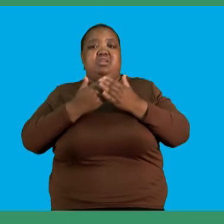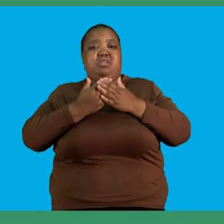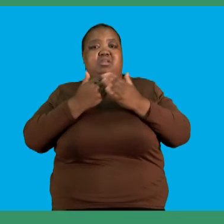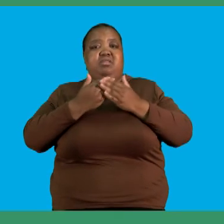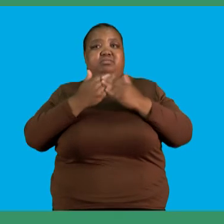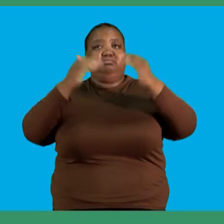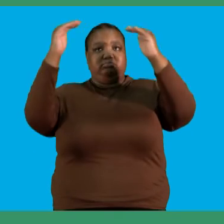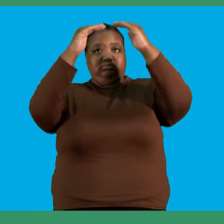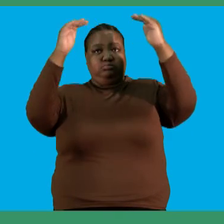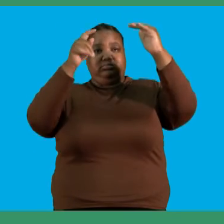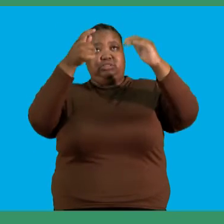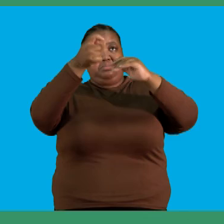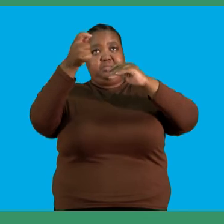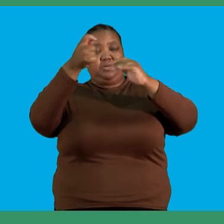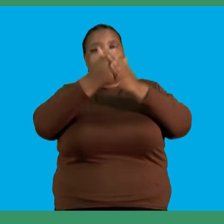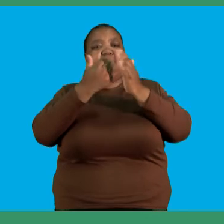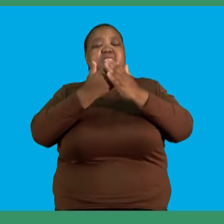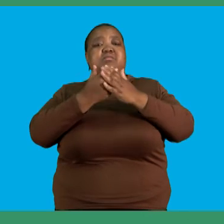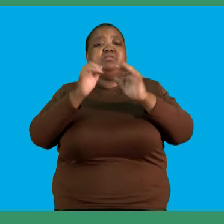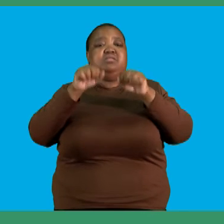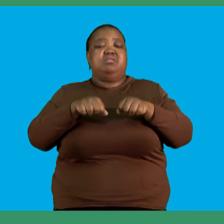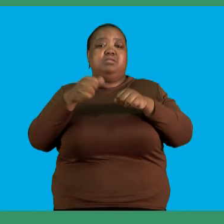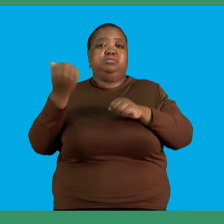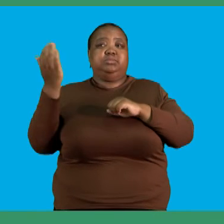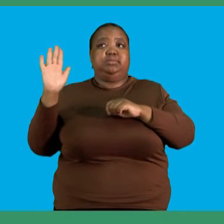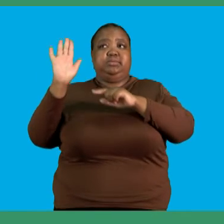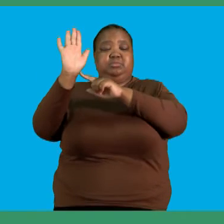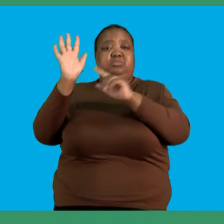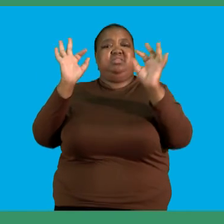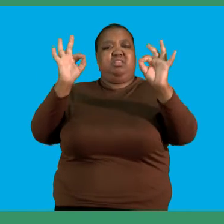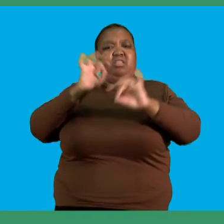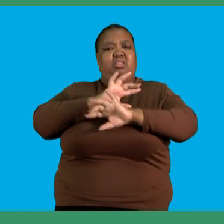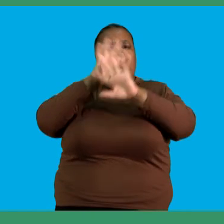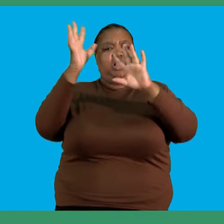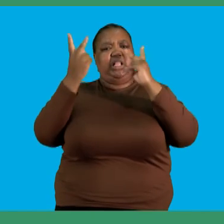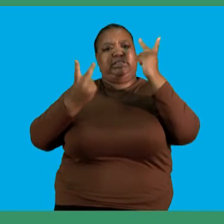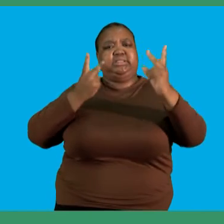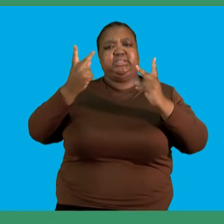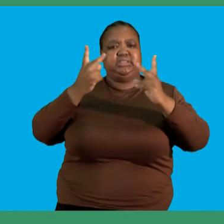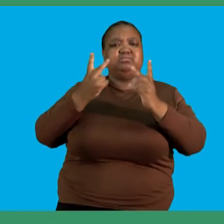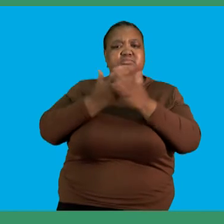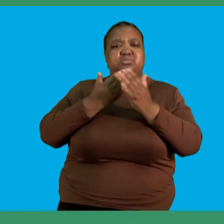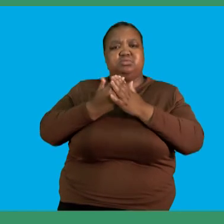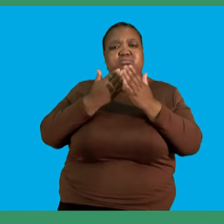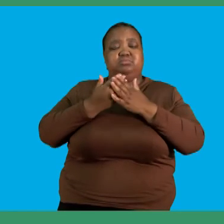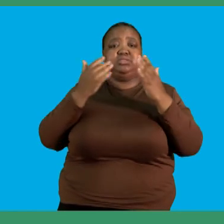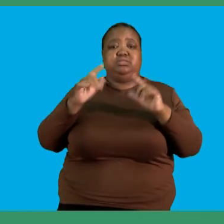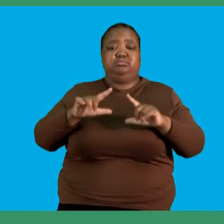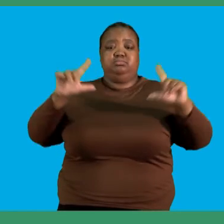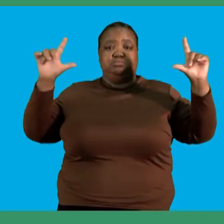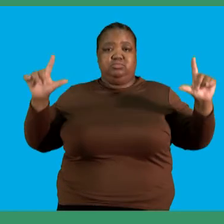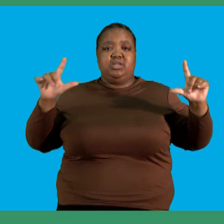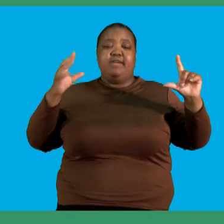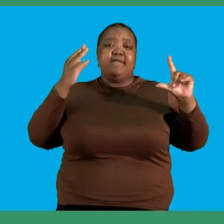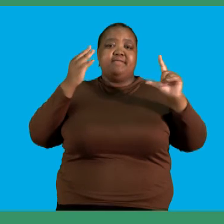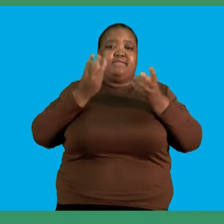computer or copier. As you can see, this is your overhead, and then it is effective transparencies or projections should